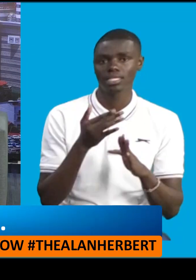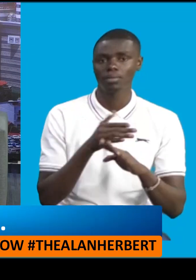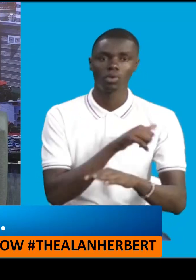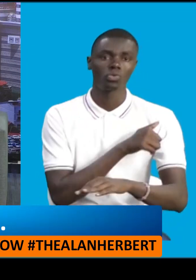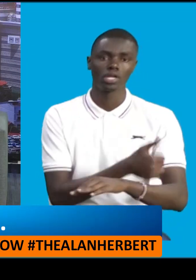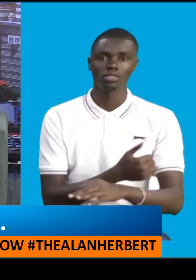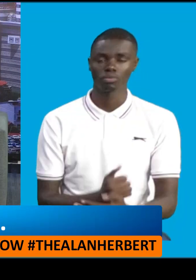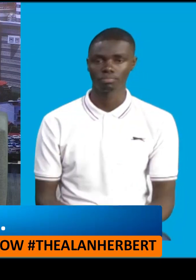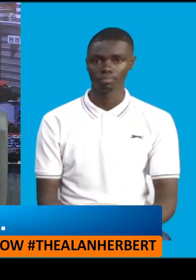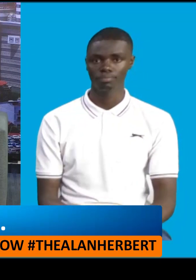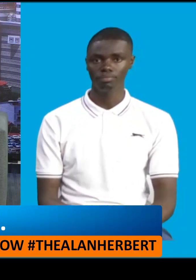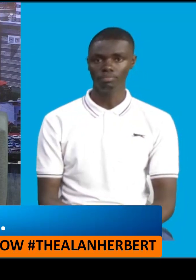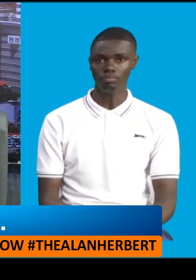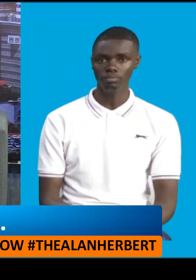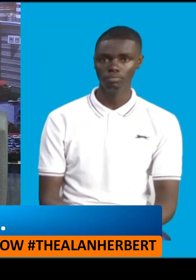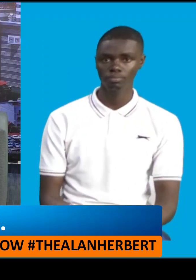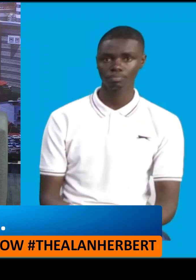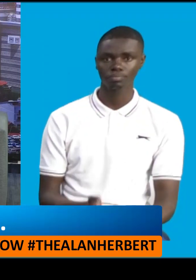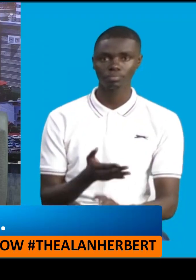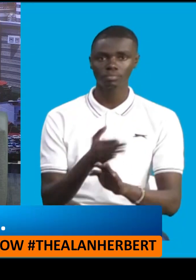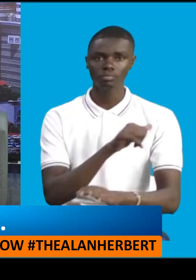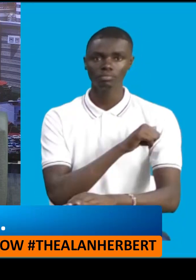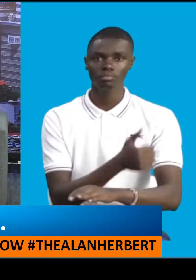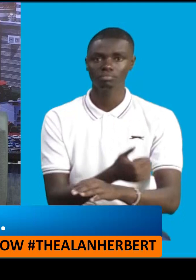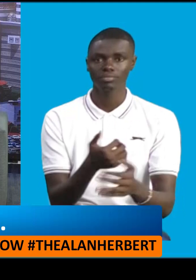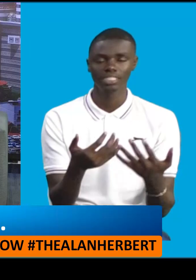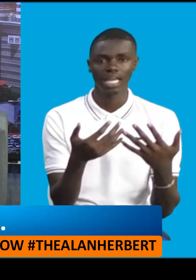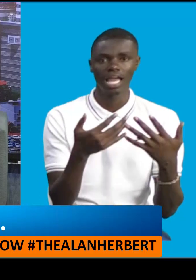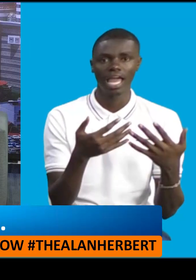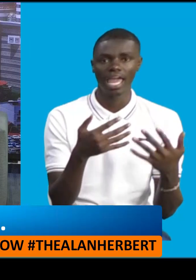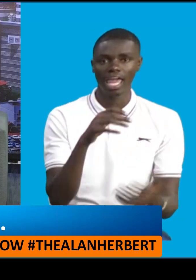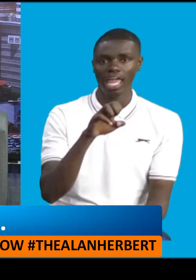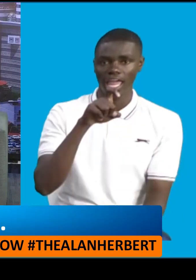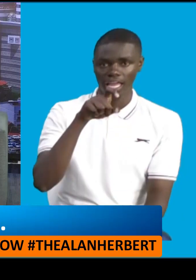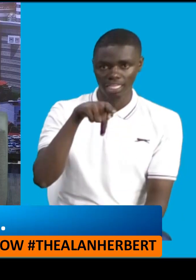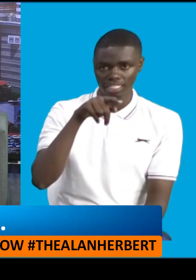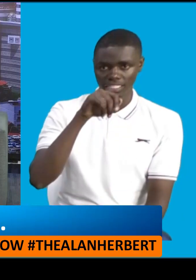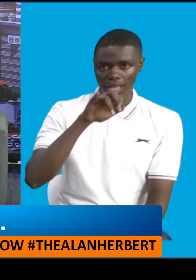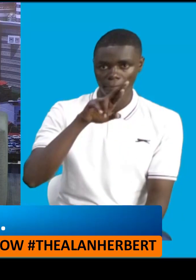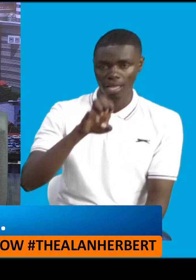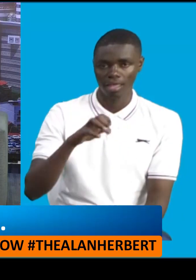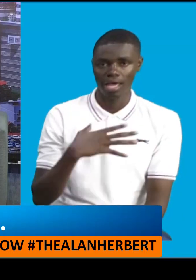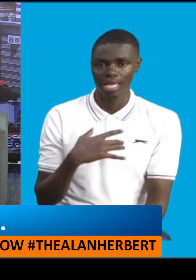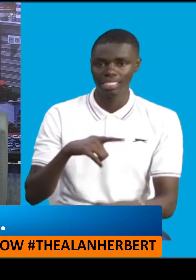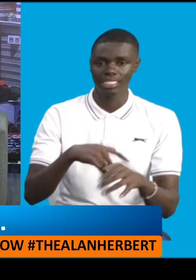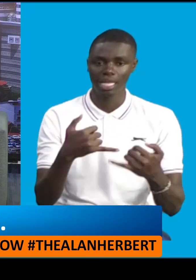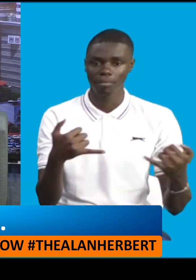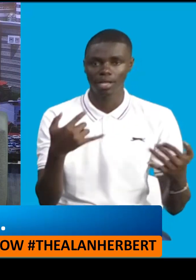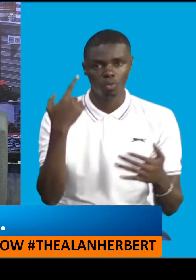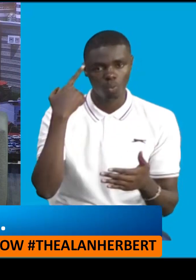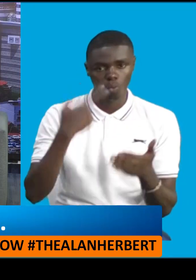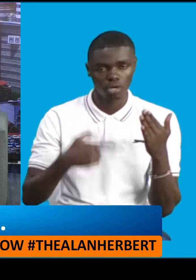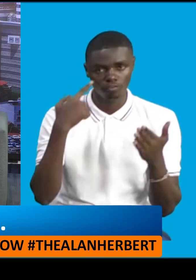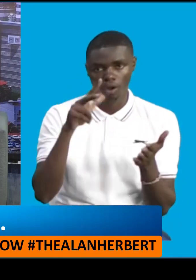prior authorization. Right. And does the prior authorization expire, and what is the timeline for